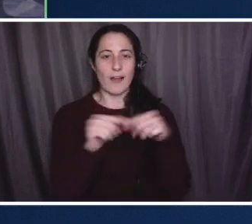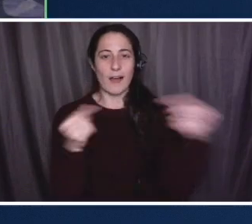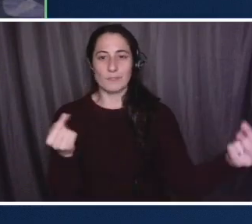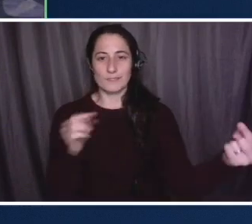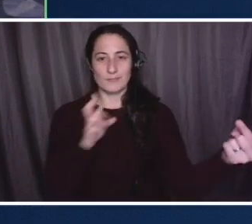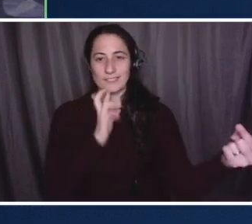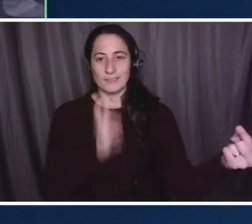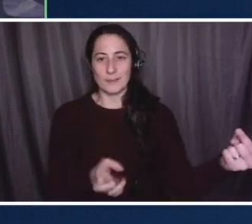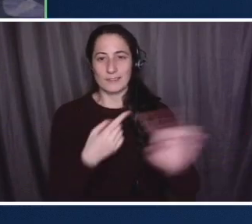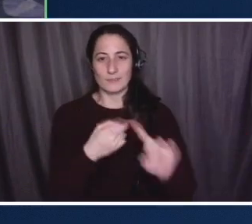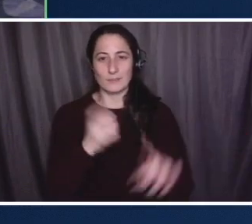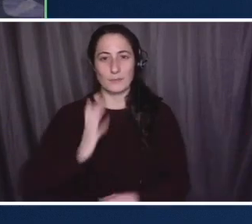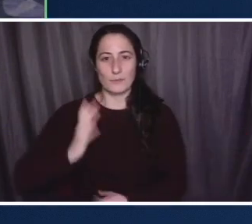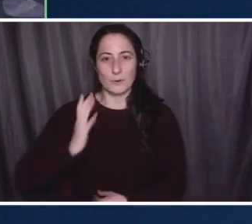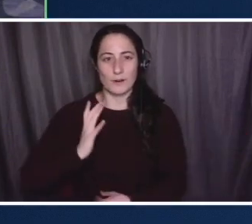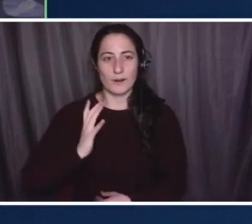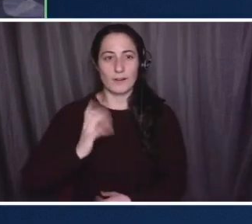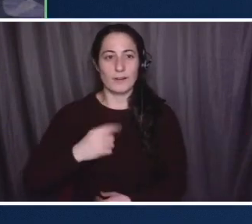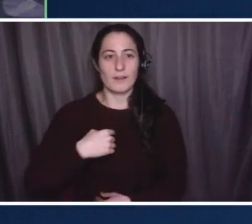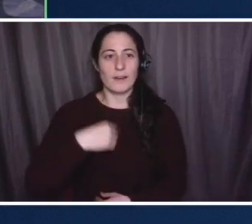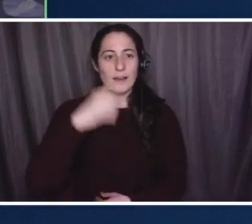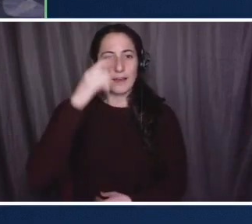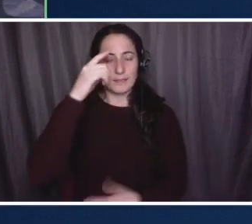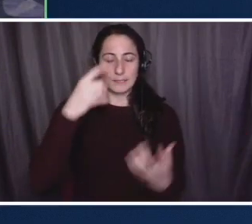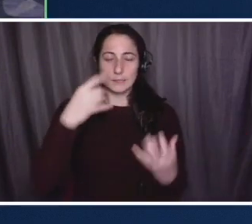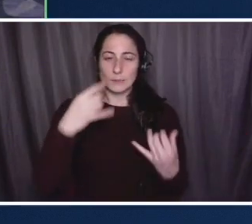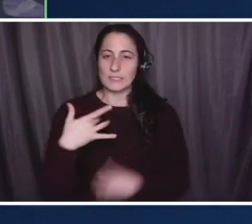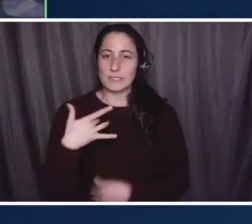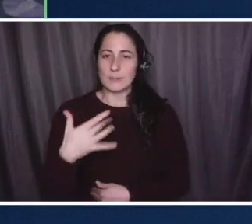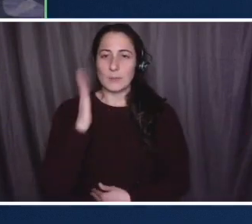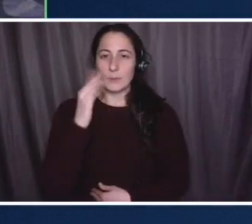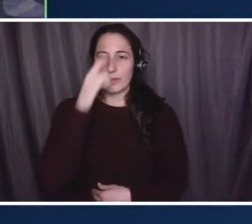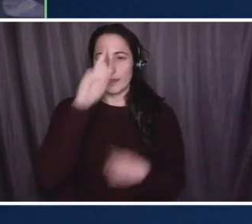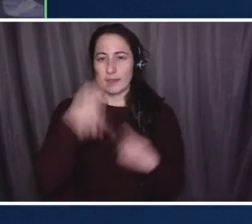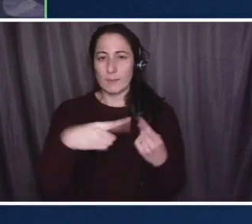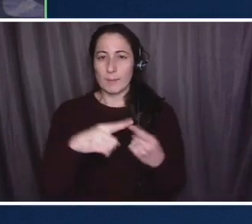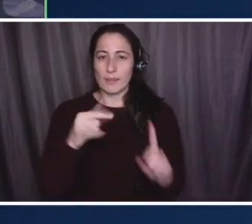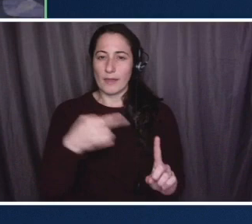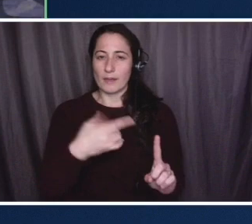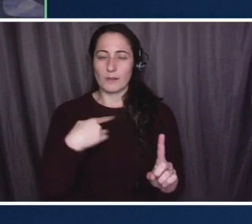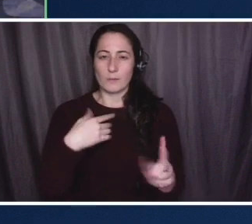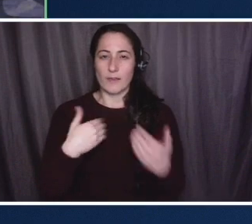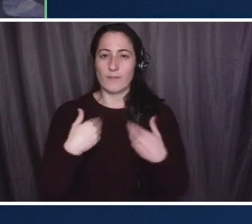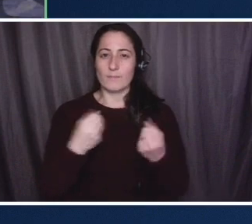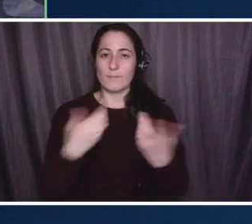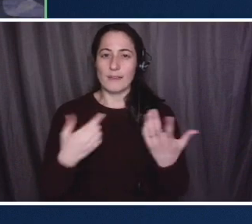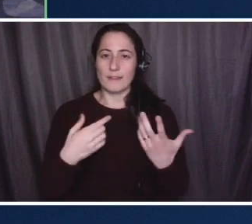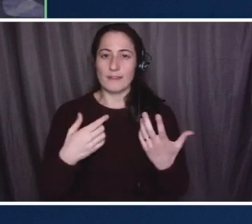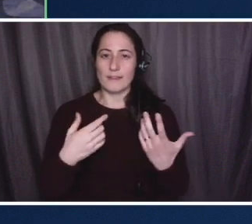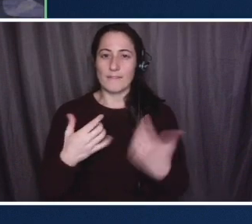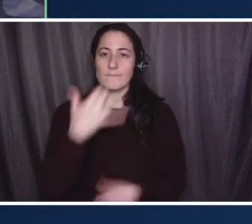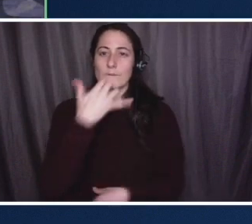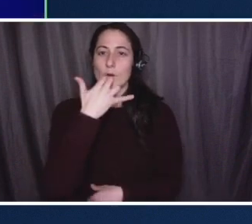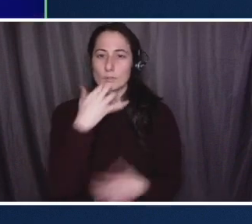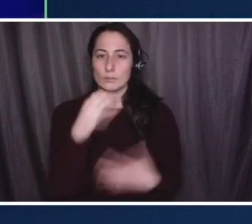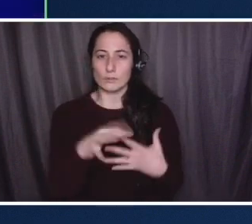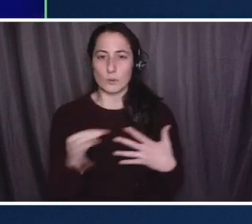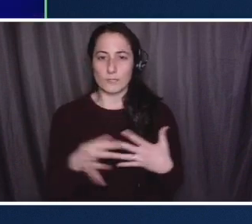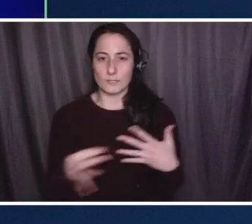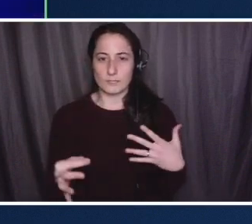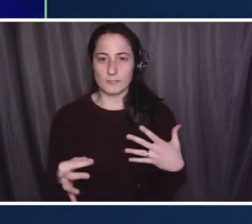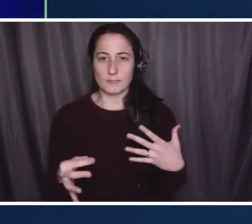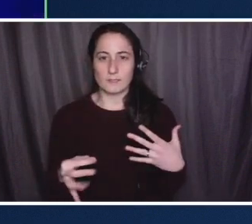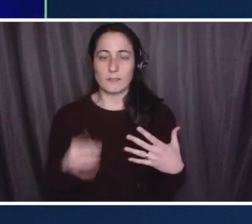I think at HU, we often think of this as, we hear a lot of false choices, and I think we often sound like we're making a false choice as well. It's local actors